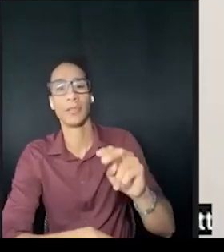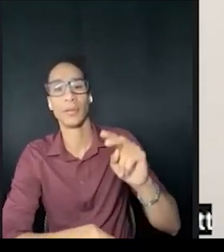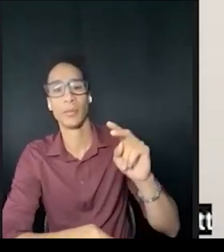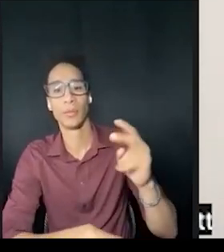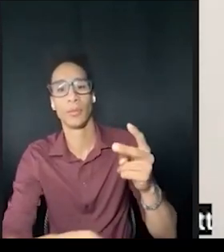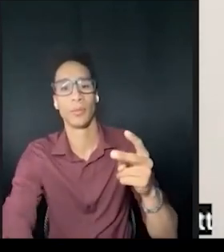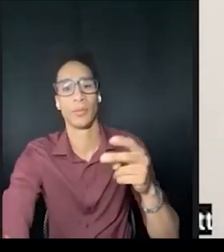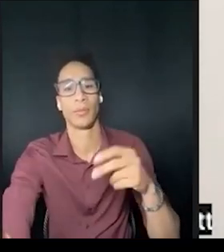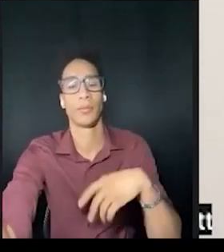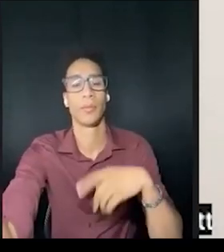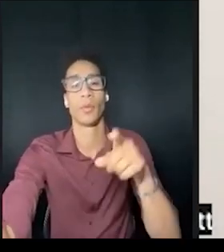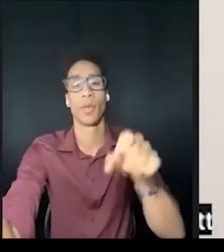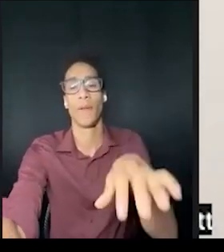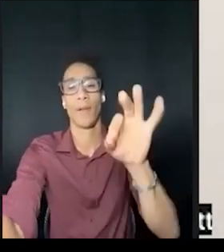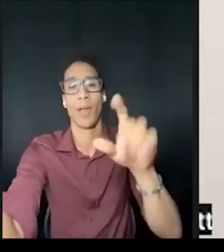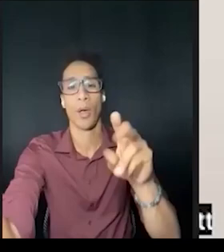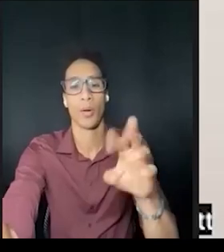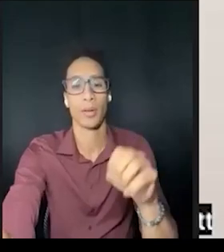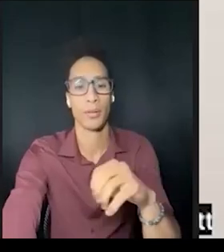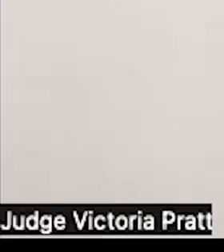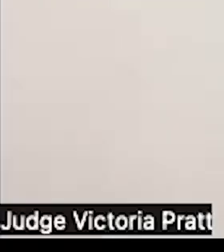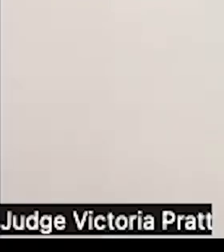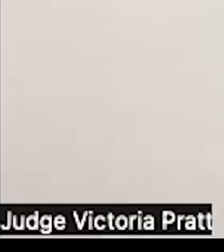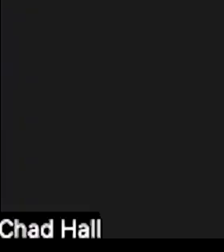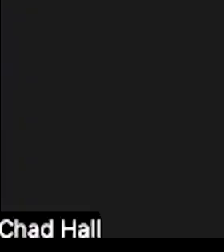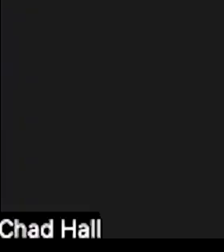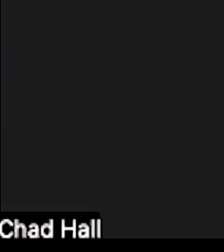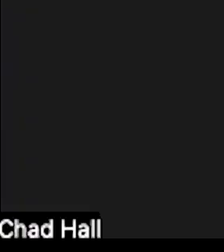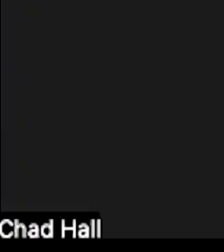can find Lauren. Is this season two, Chad? Is this season two?